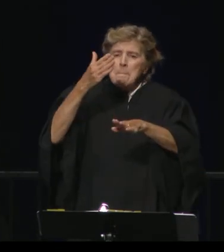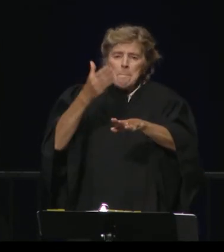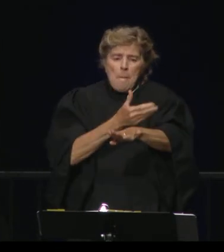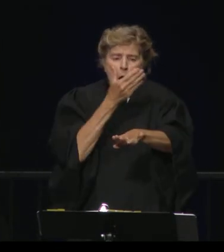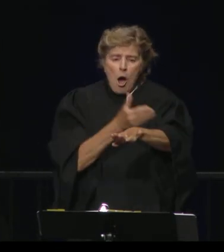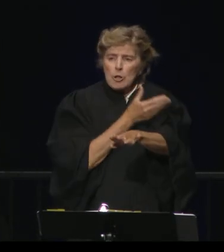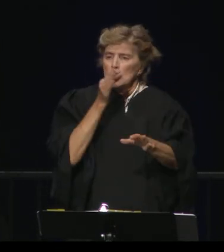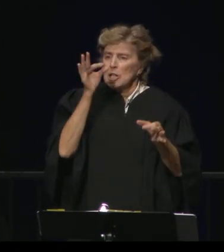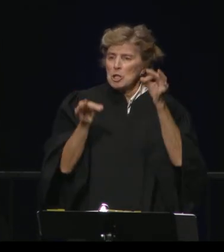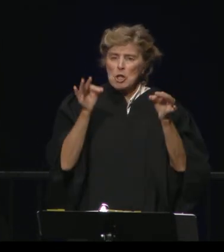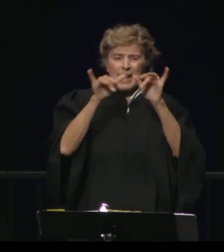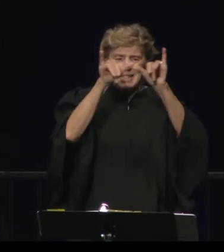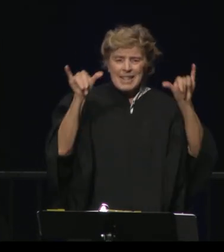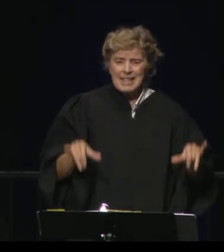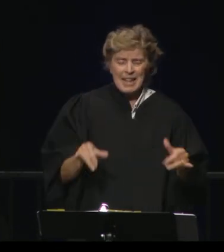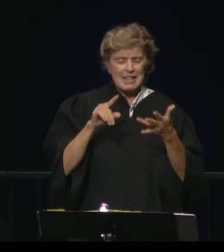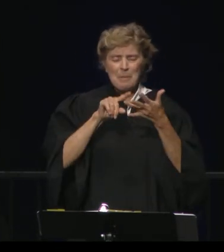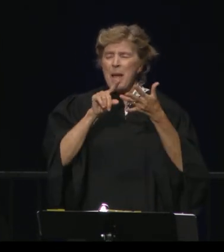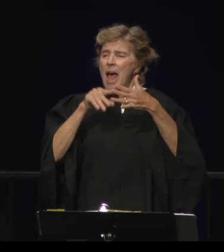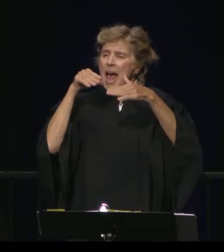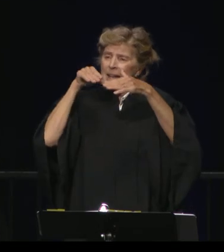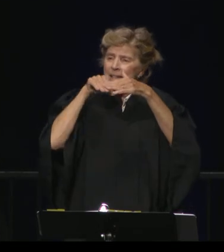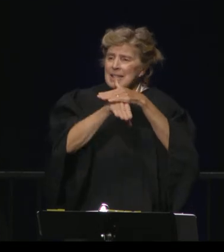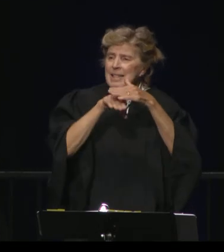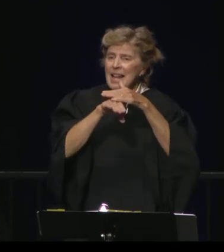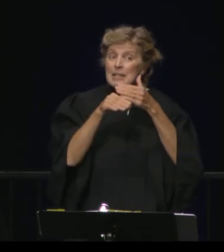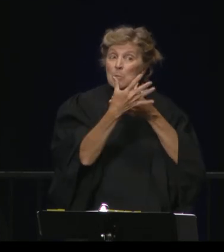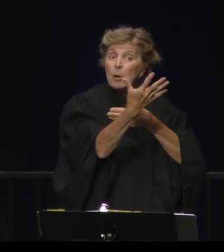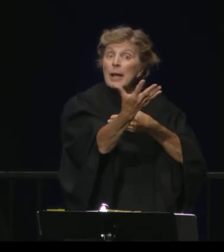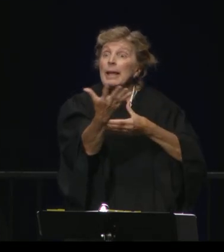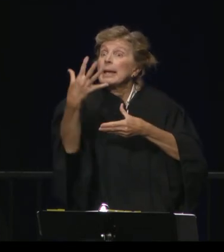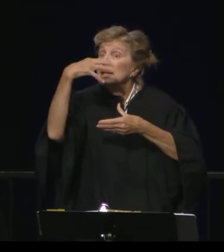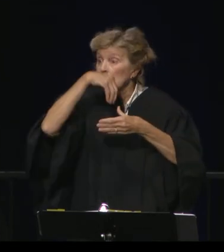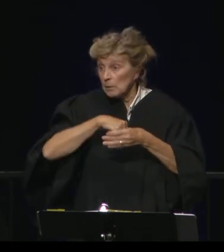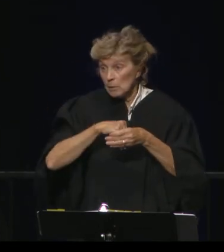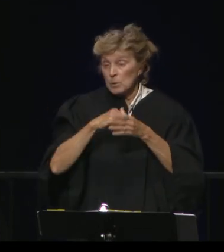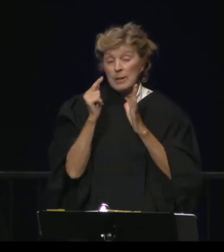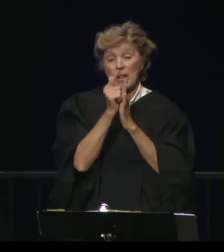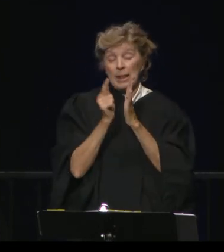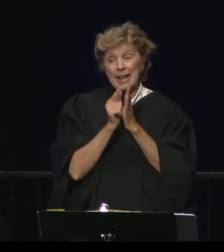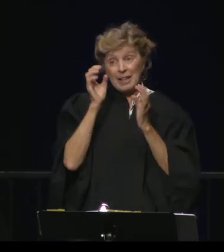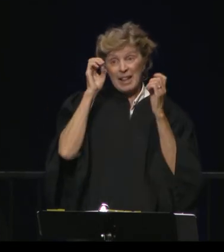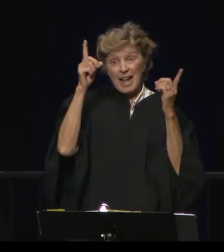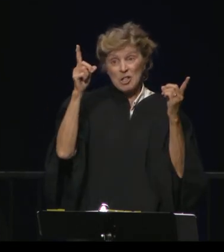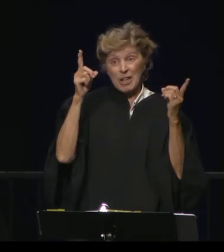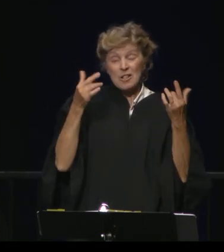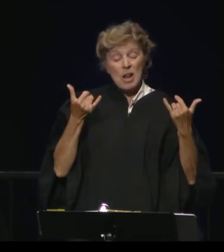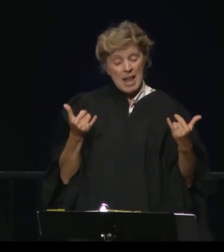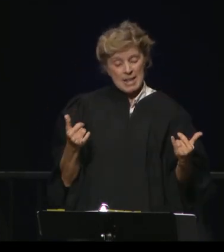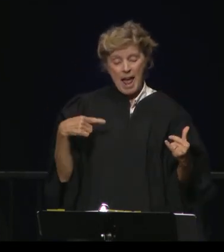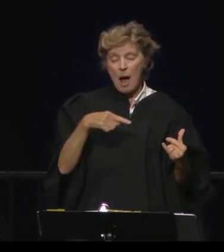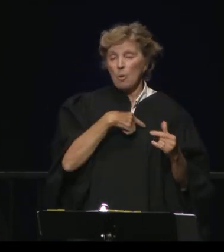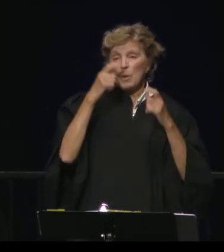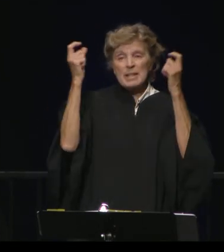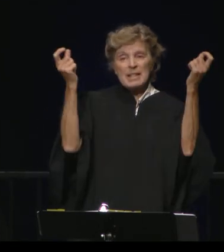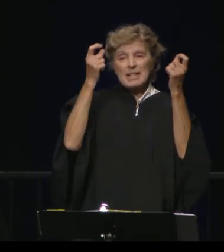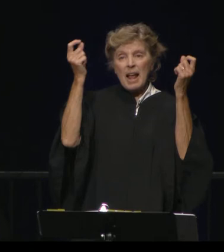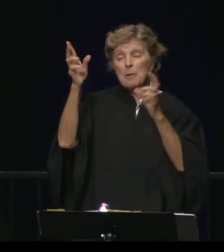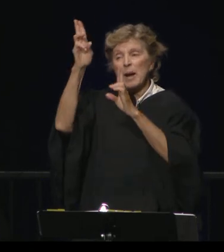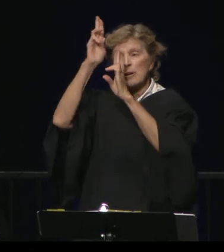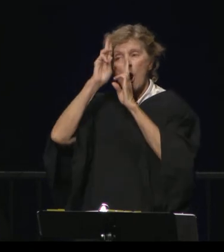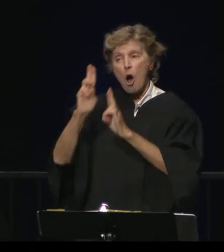system and to accessible and inclusive legal education, we celebrate and honor you